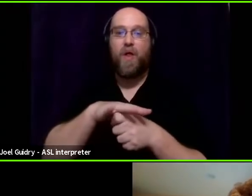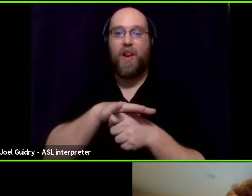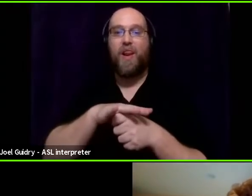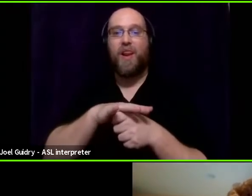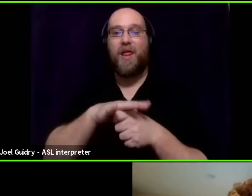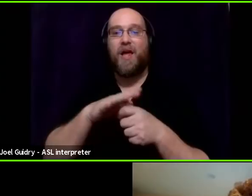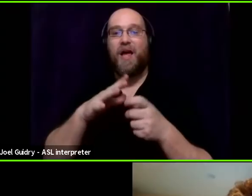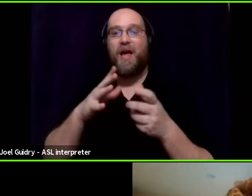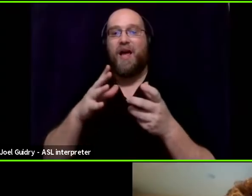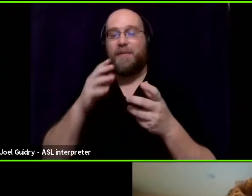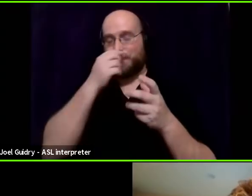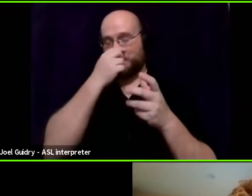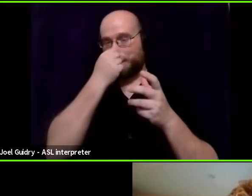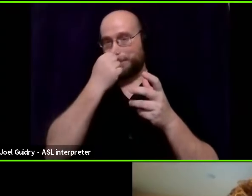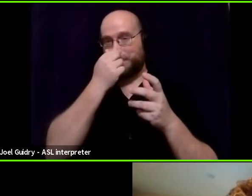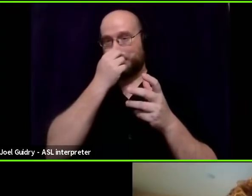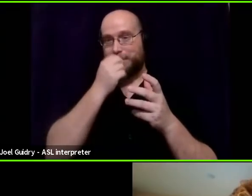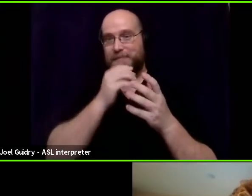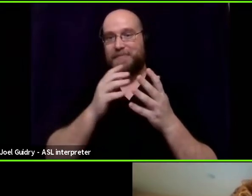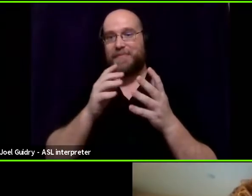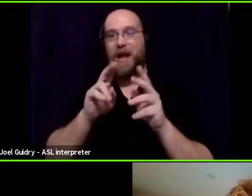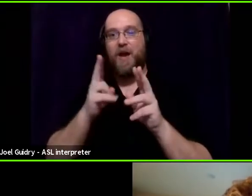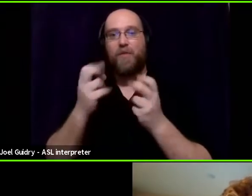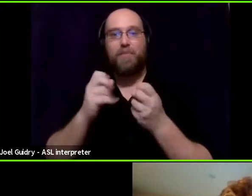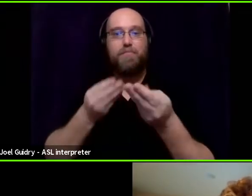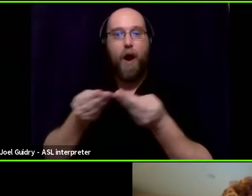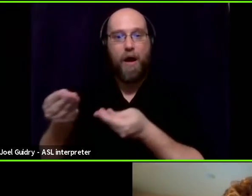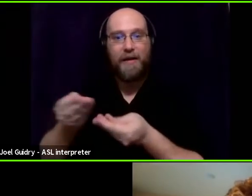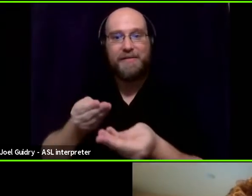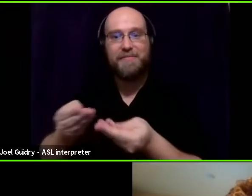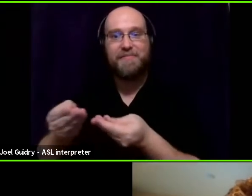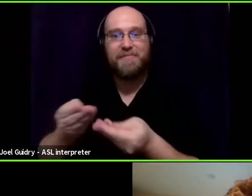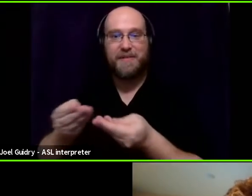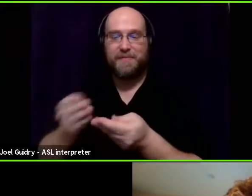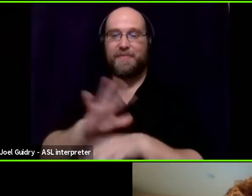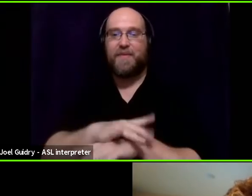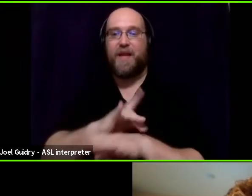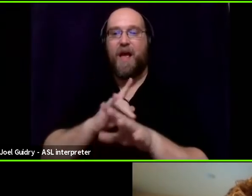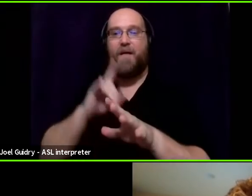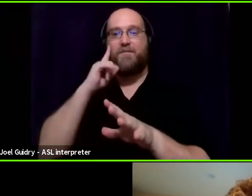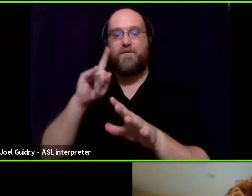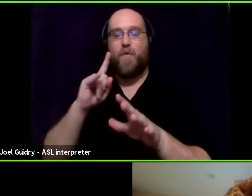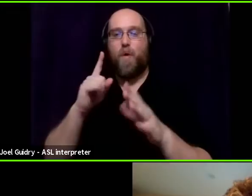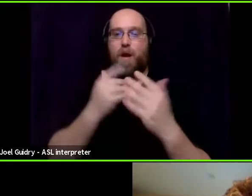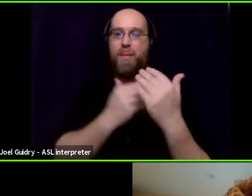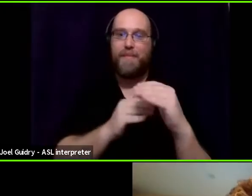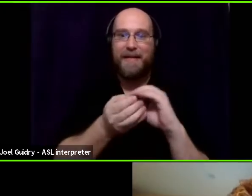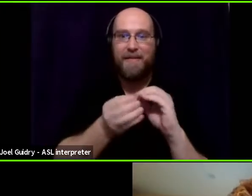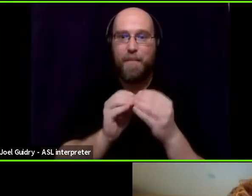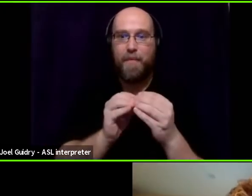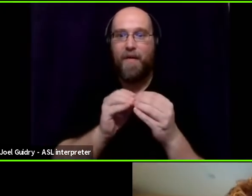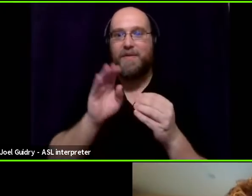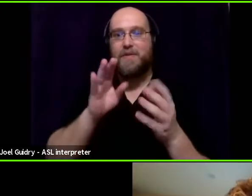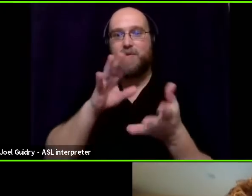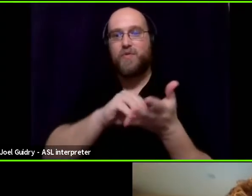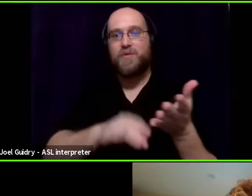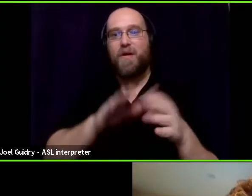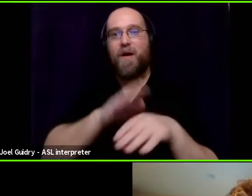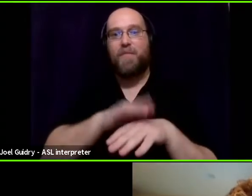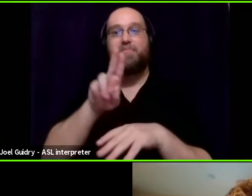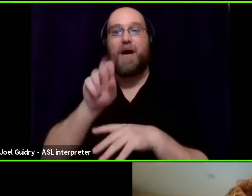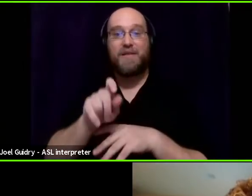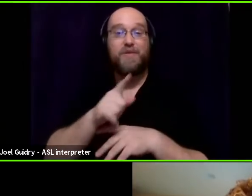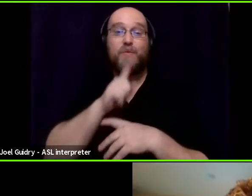social distancing on buses or otherwise to limit the number of students on the bus. So it's important for